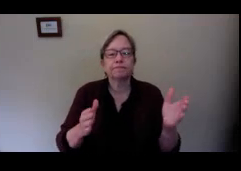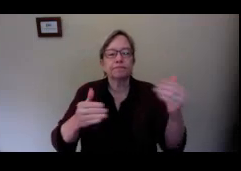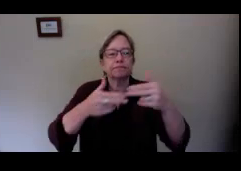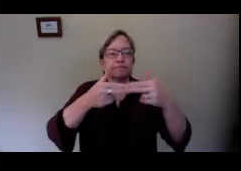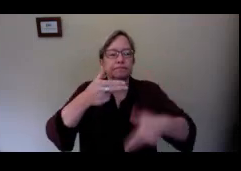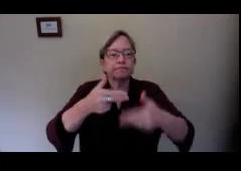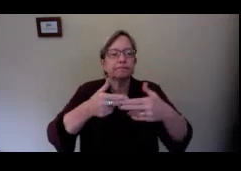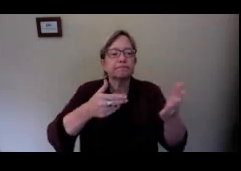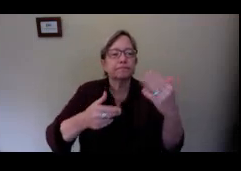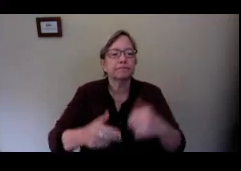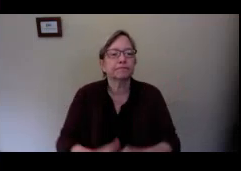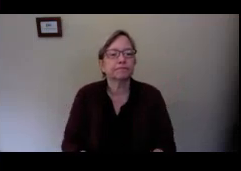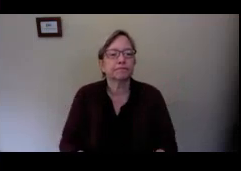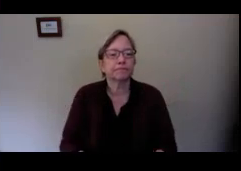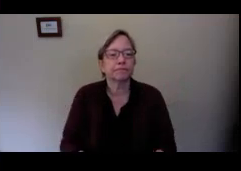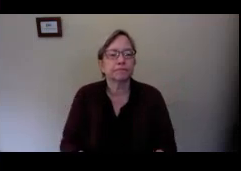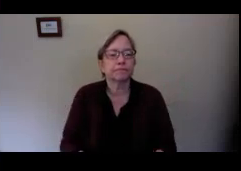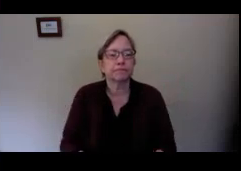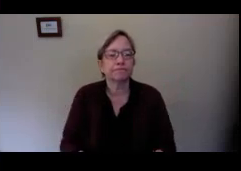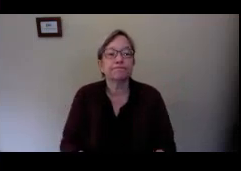answer.